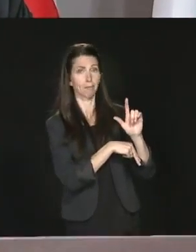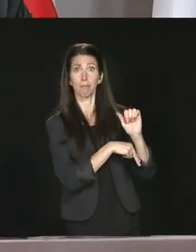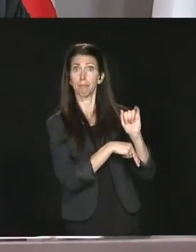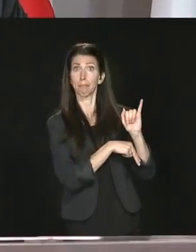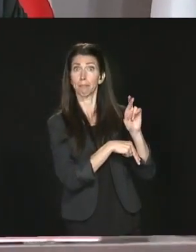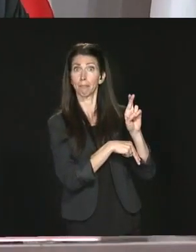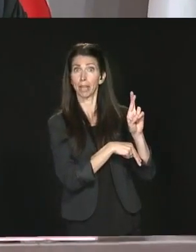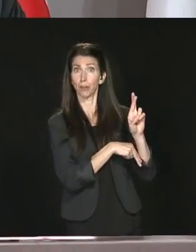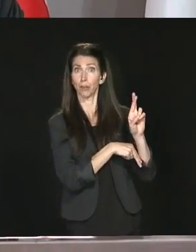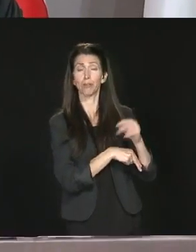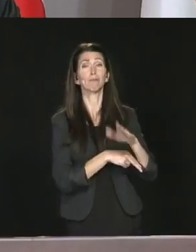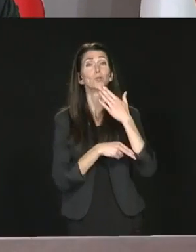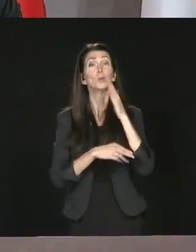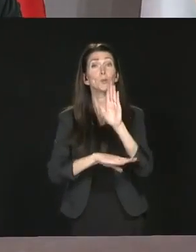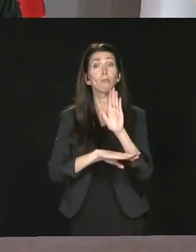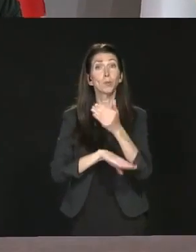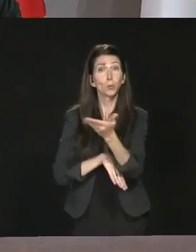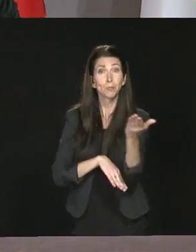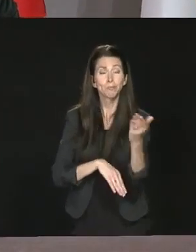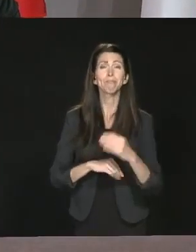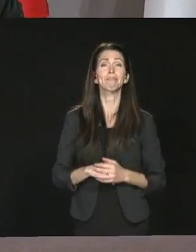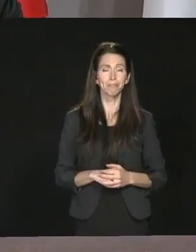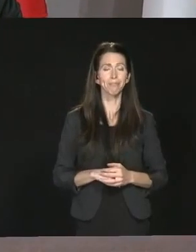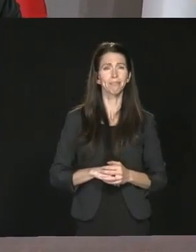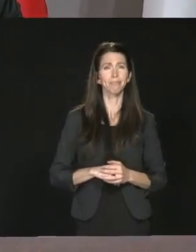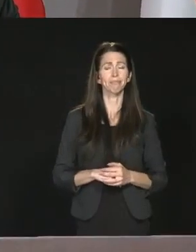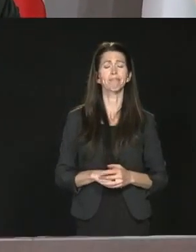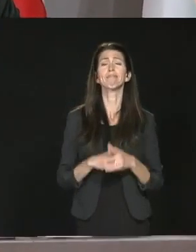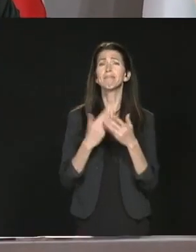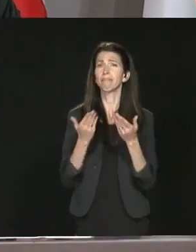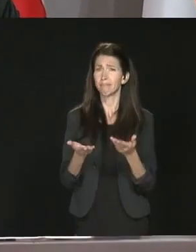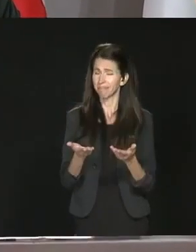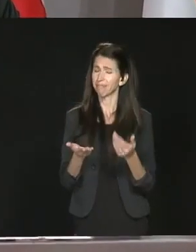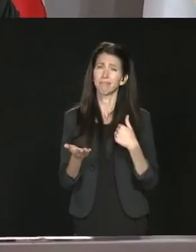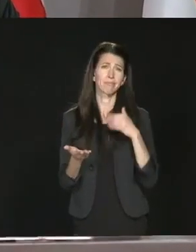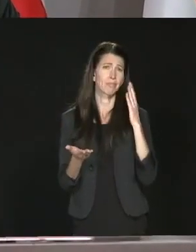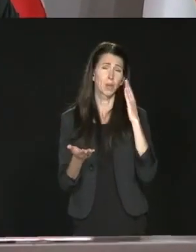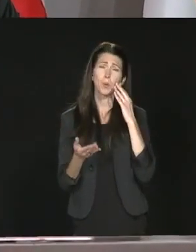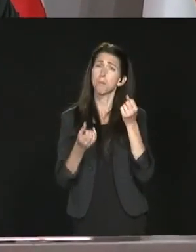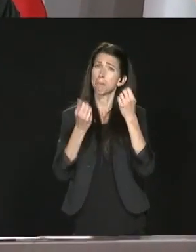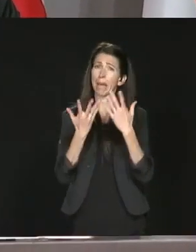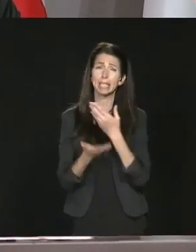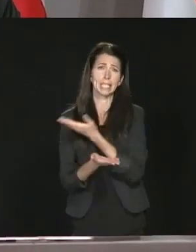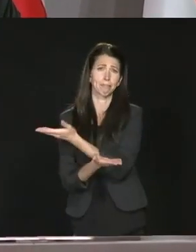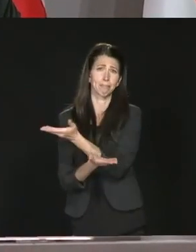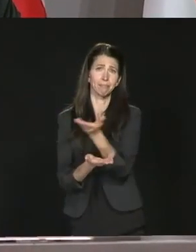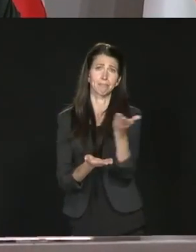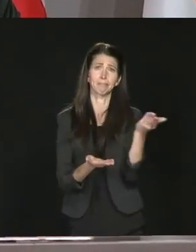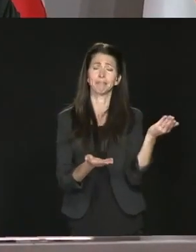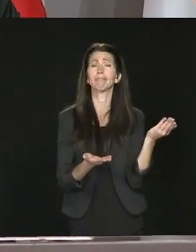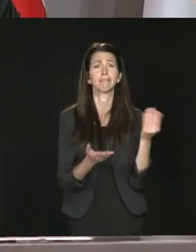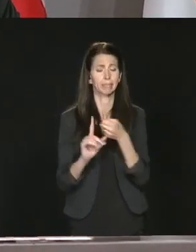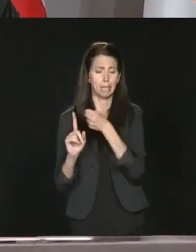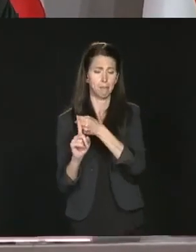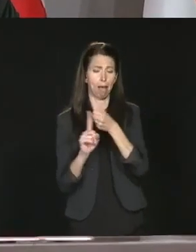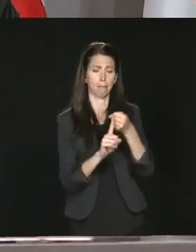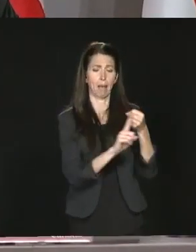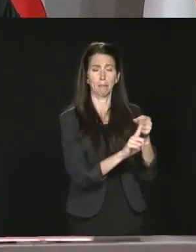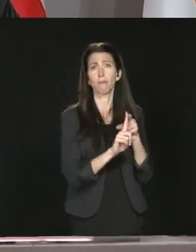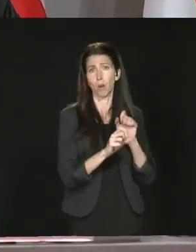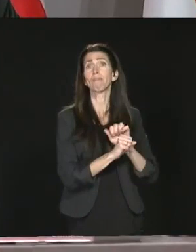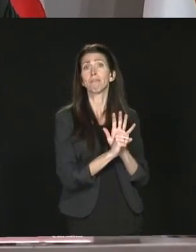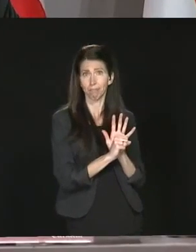No segment of Canadian society has been untouched by COVID-19, and that includes the inmates and correction workers